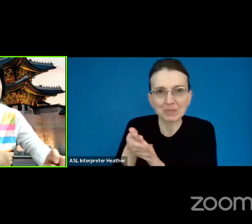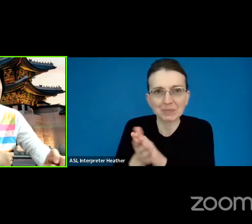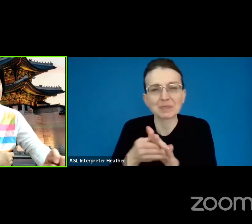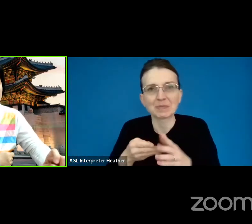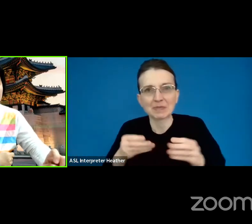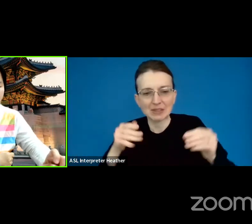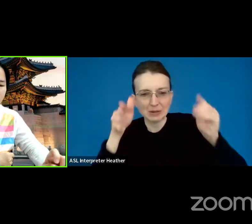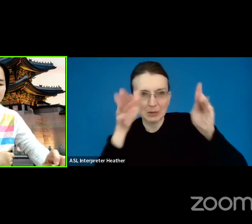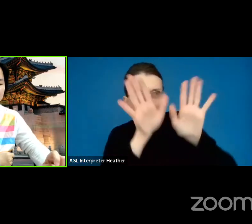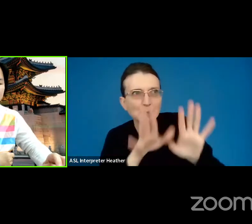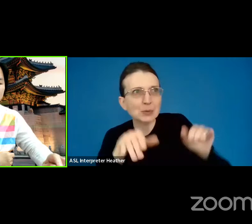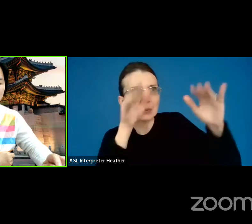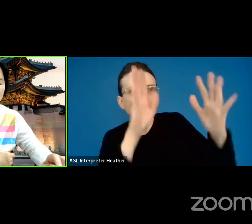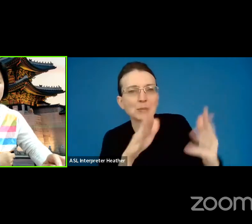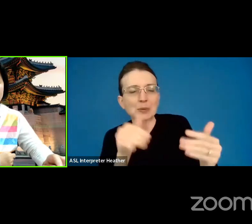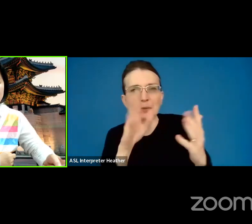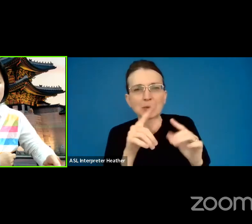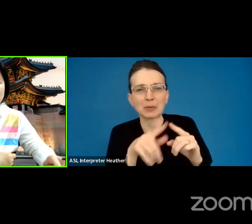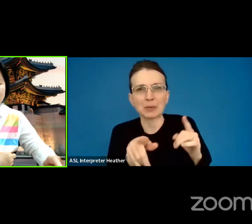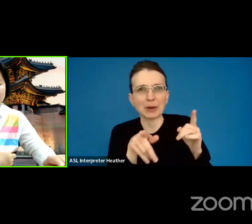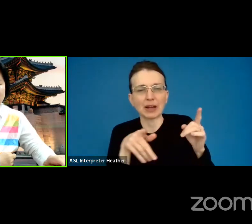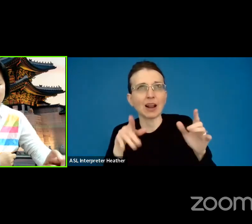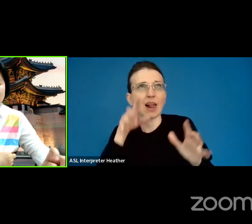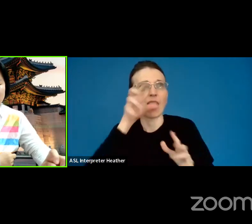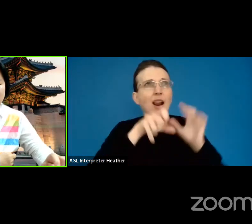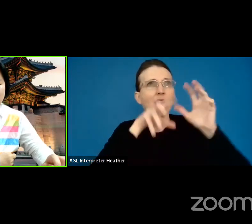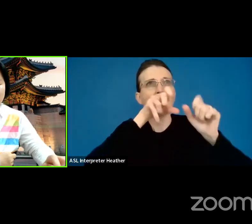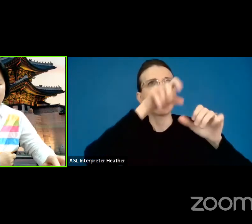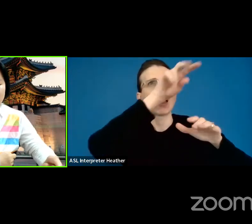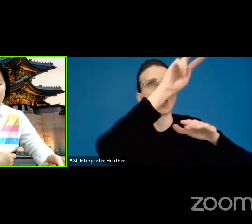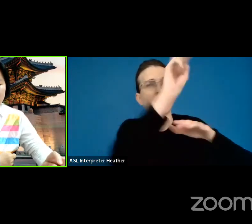was so slippery for the tiger to climb.